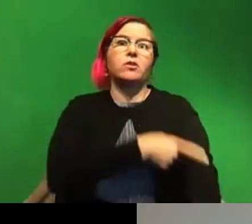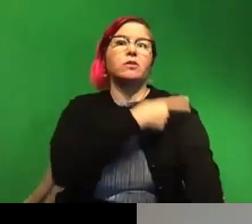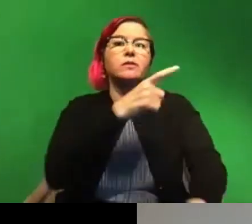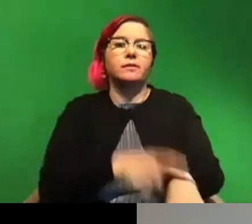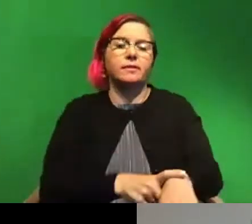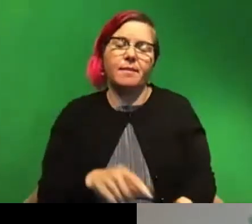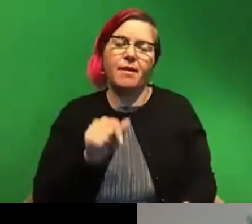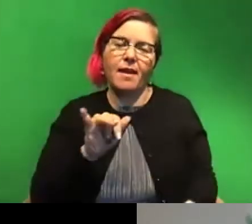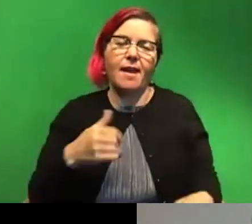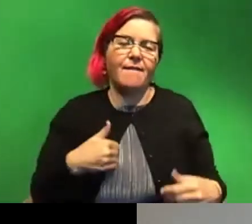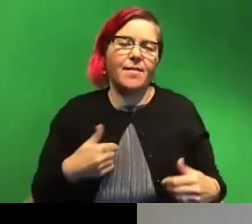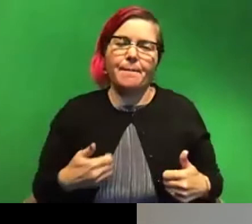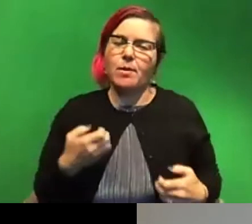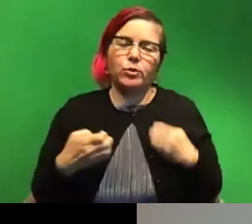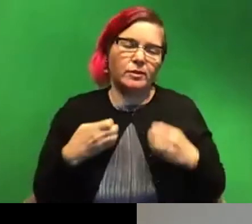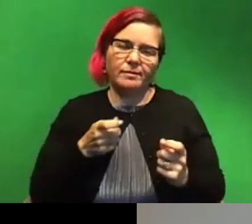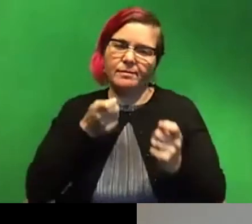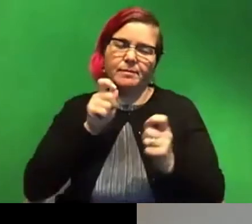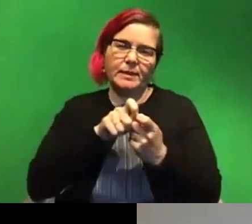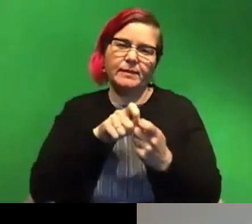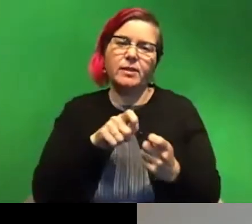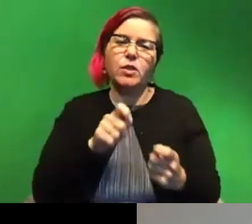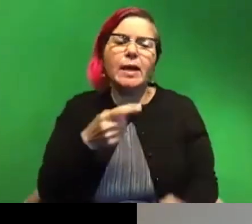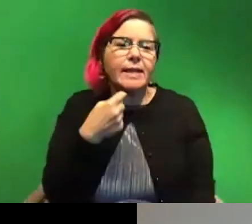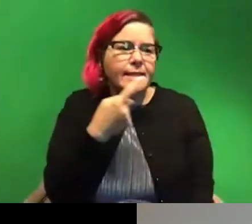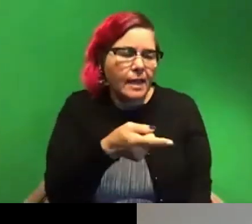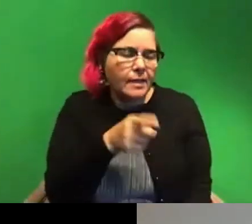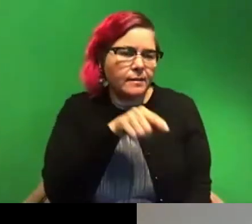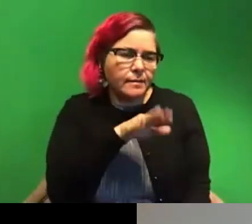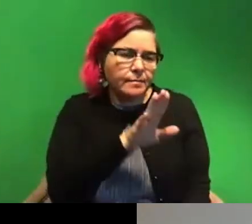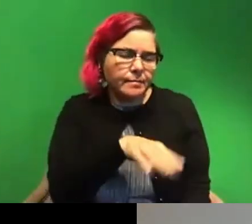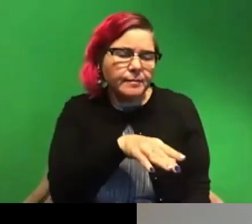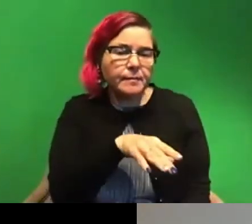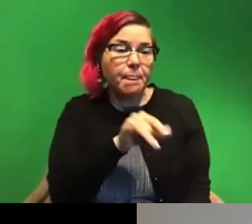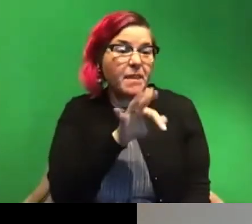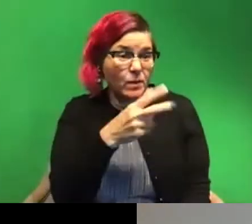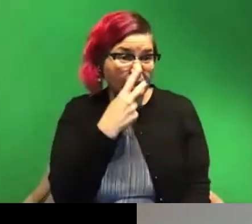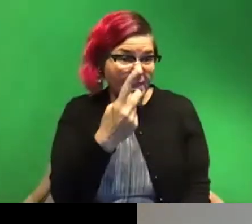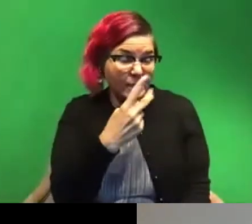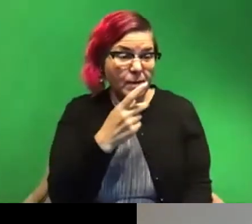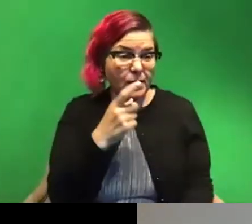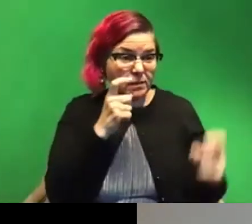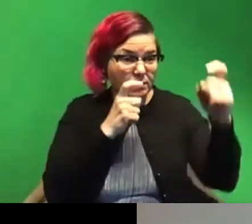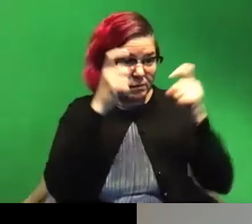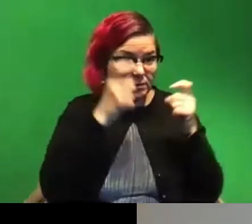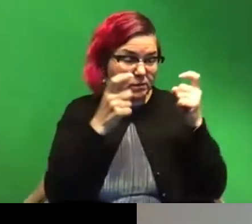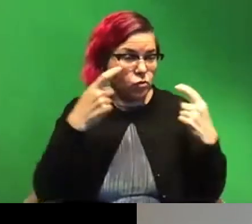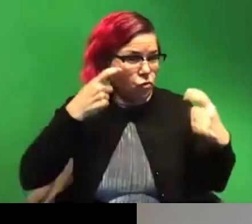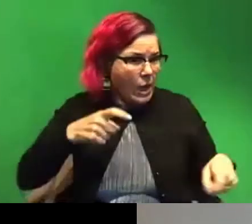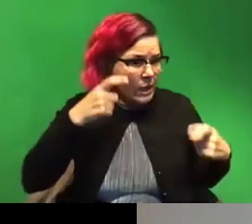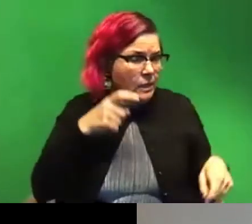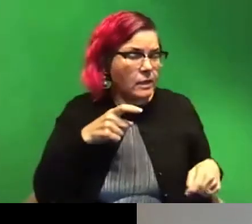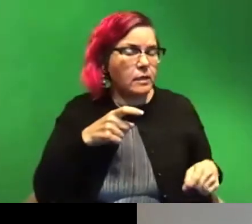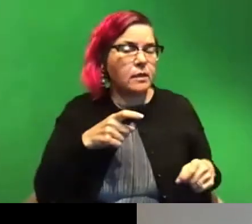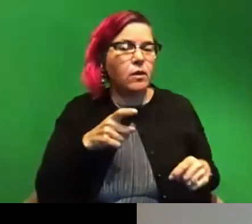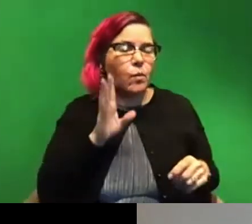AI having emotions in particular. You can tell it that if you see someone's facial recognition crying, that it